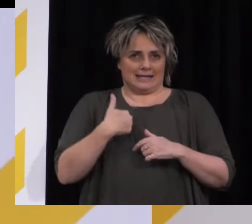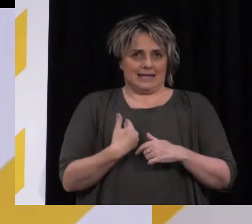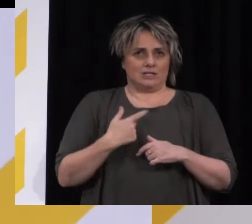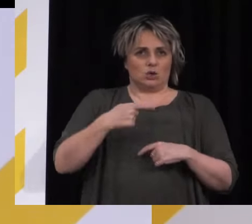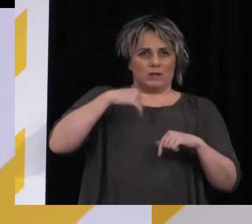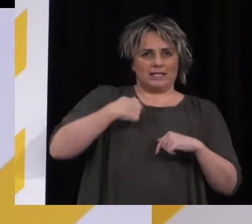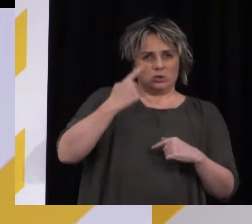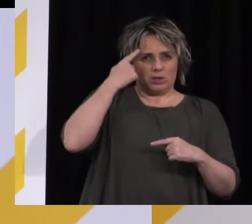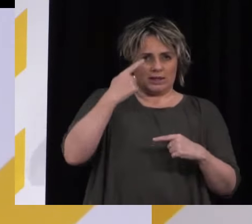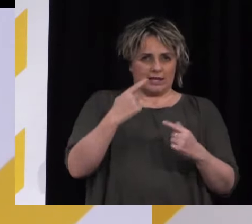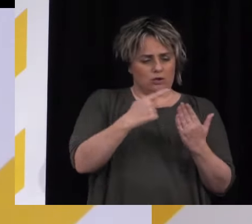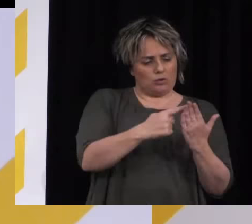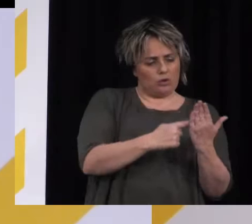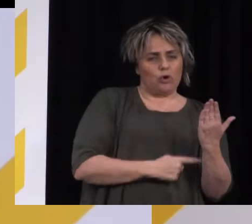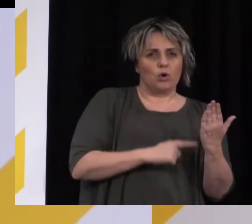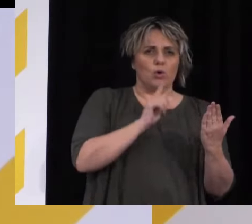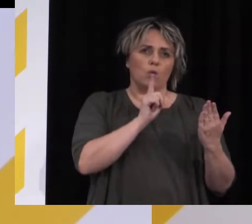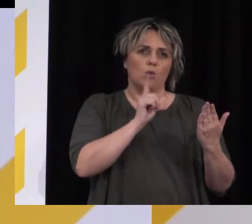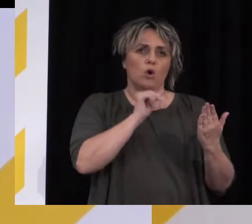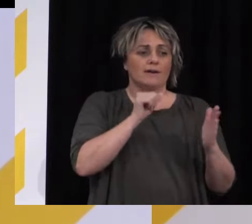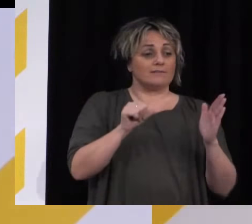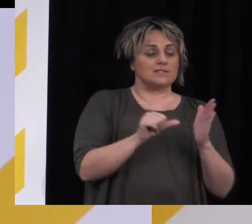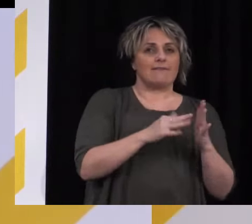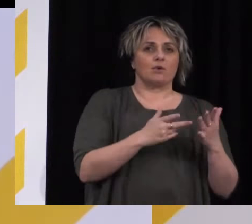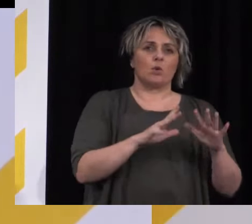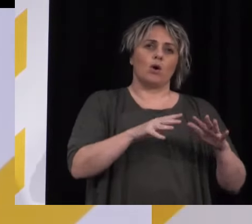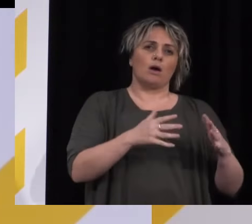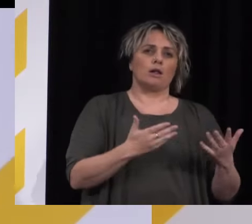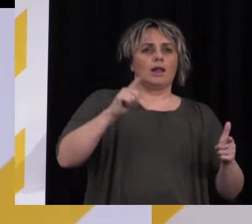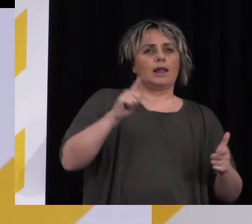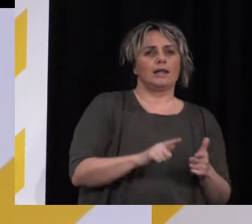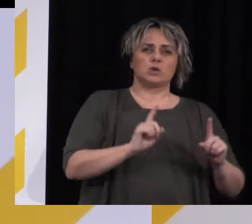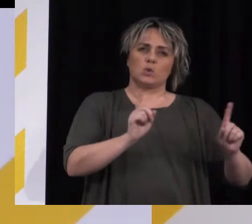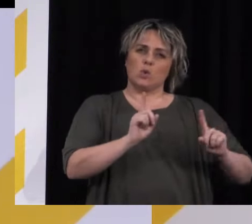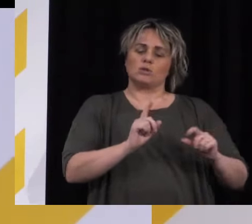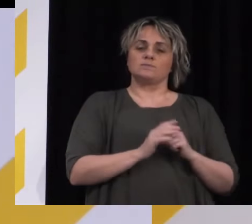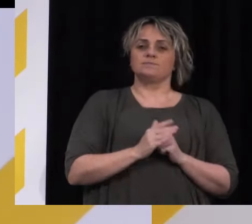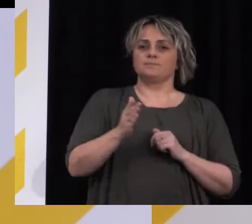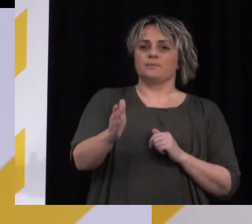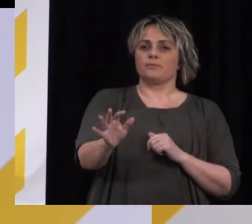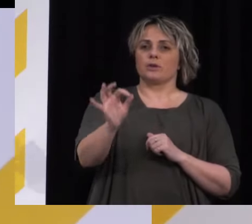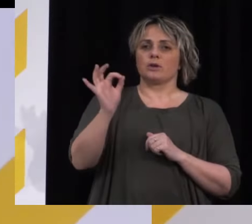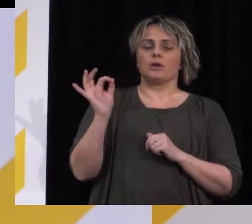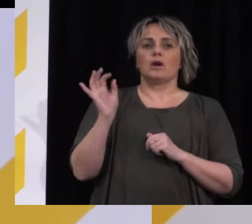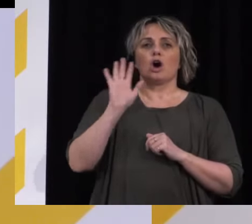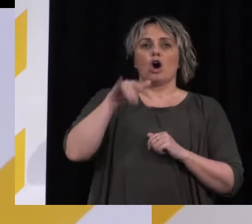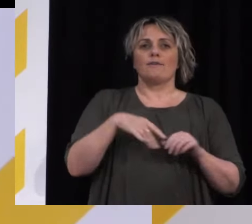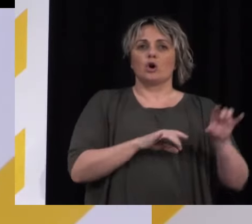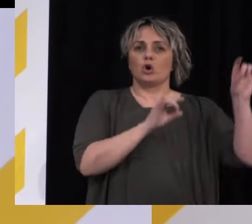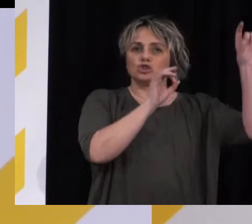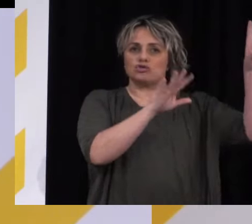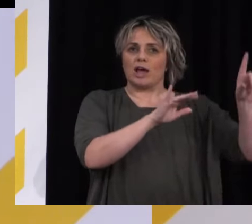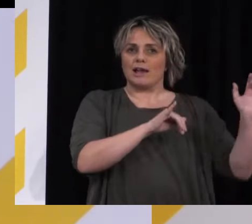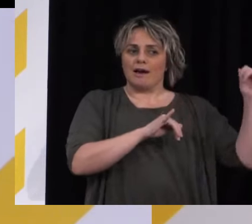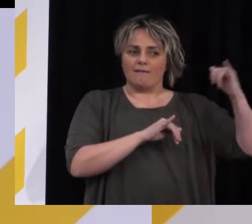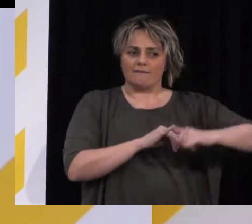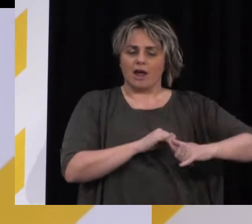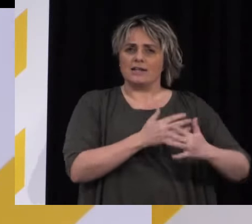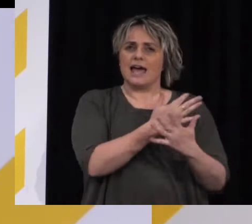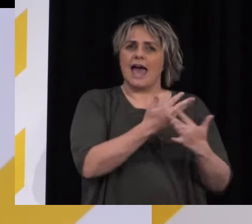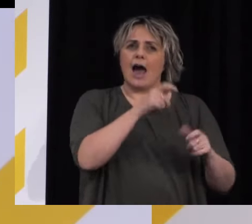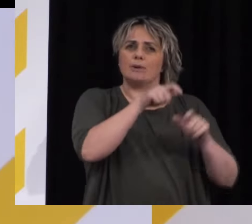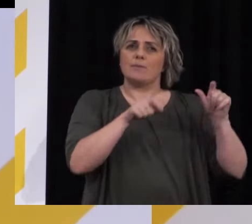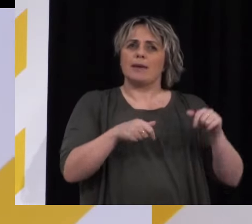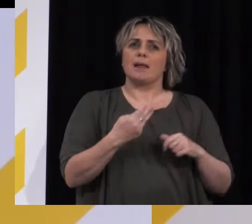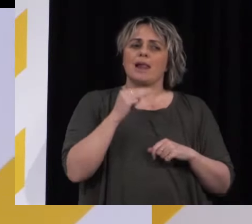will be more or less restrictive. Joe. Just a couple of questions on the Australia flights. Do you know how many came back on that Melbourne